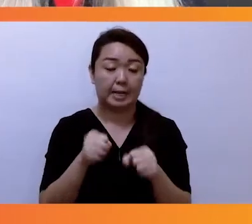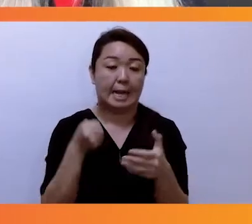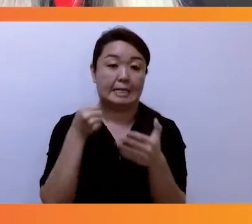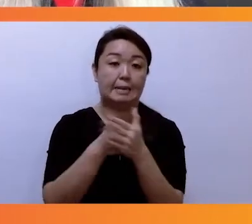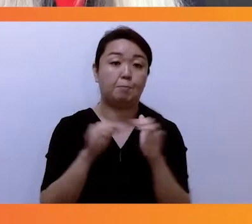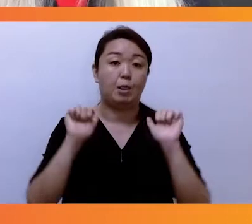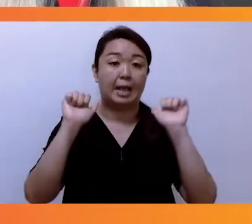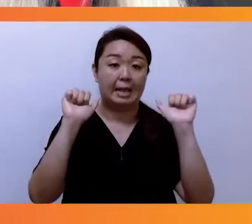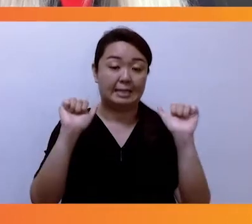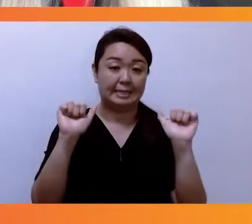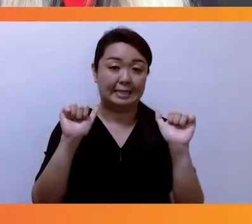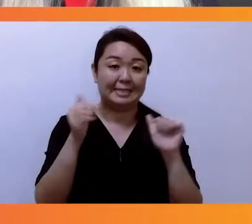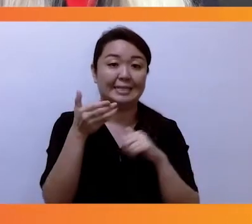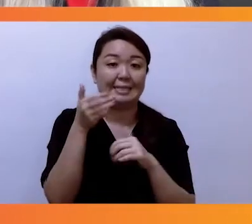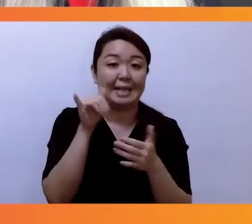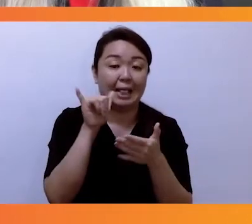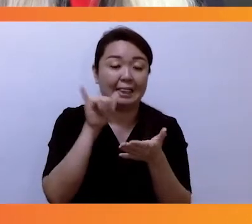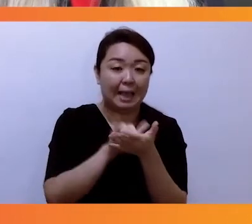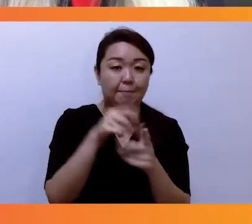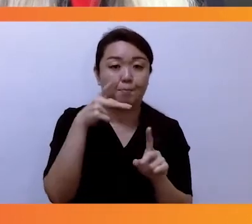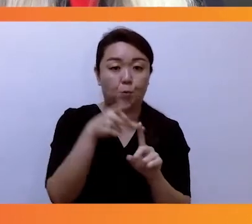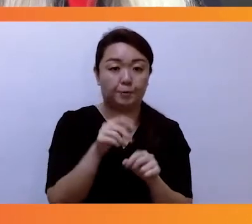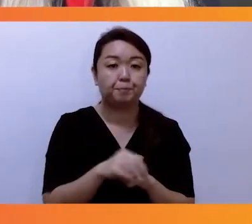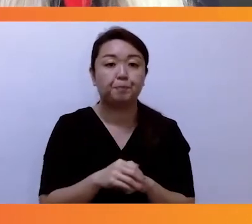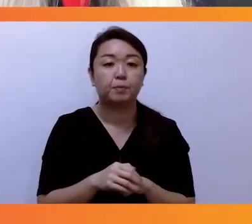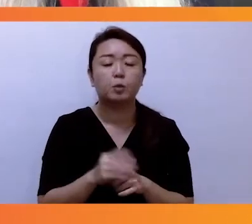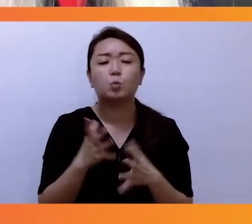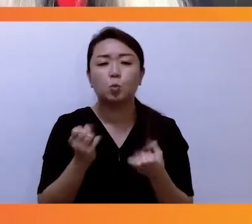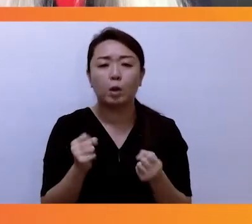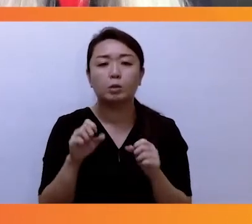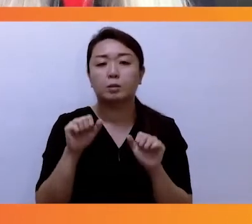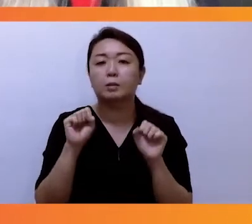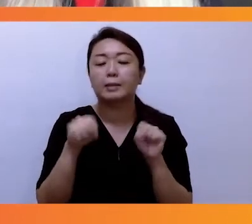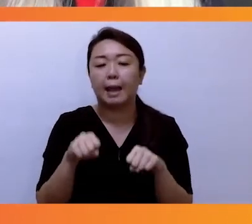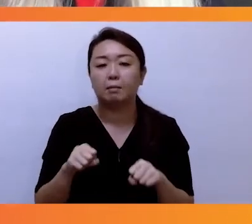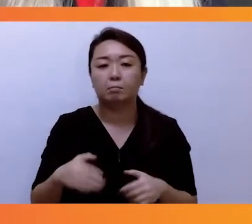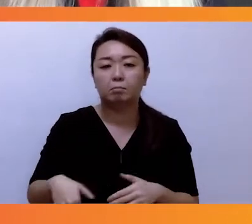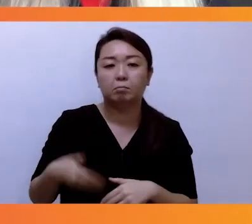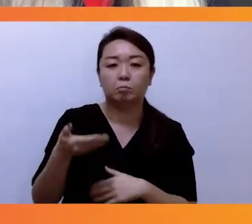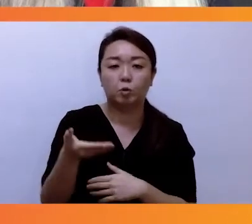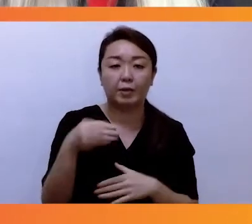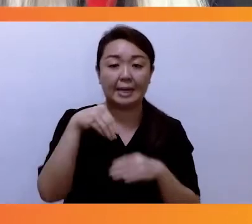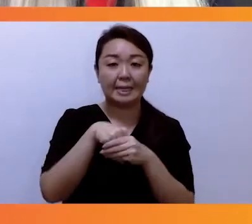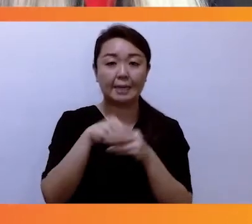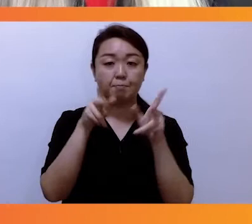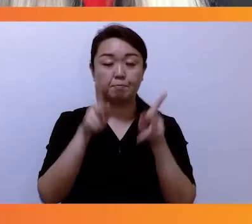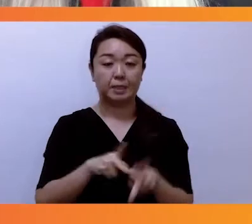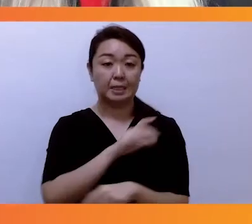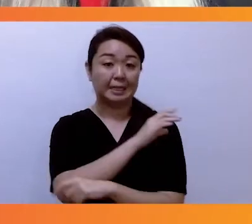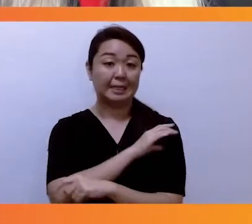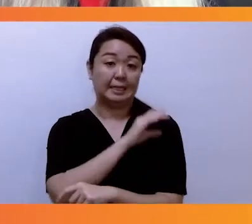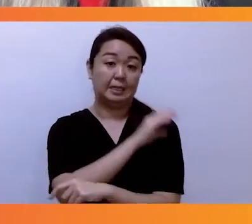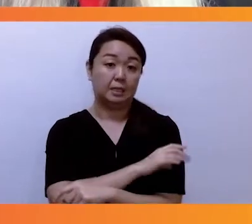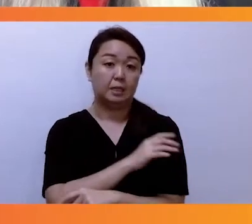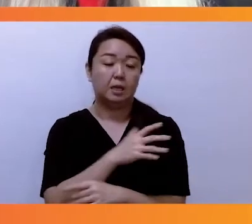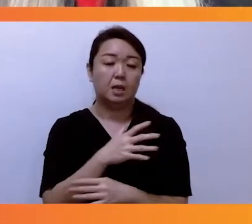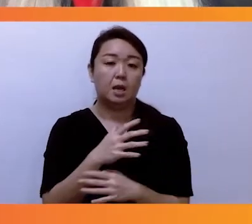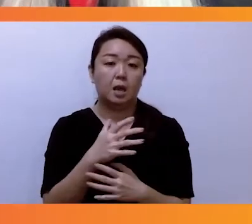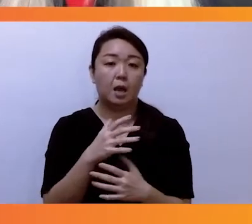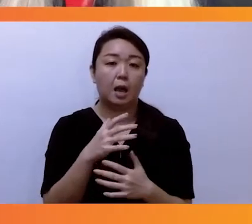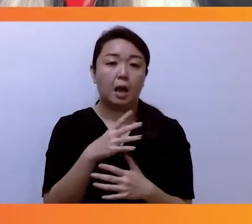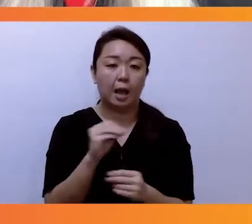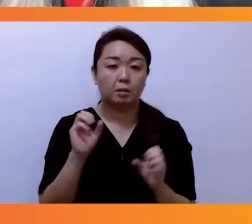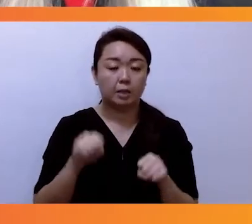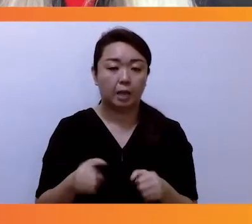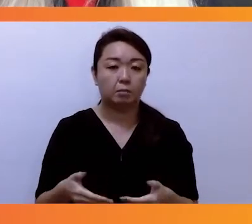that can impact those athletes at that point. We want to be able to provide in-person clinics, and